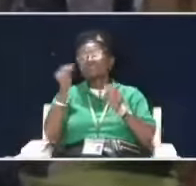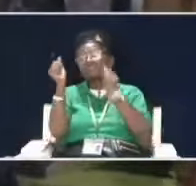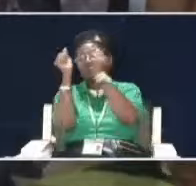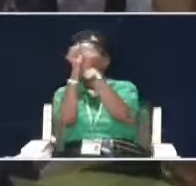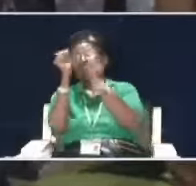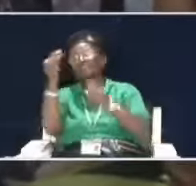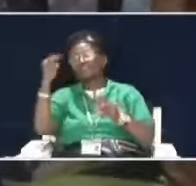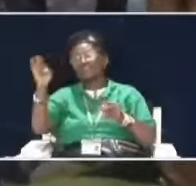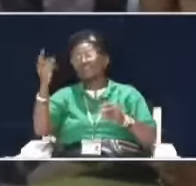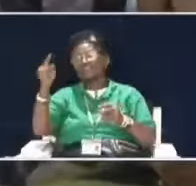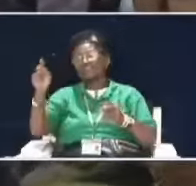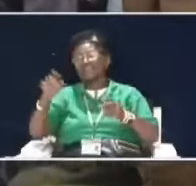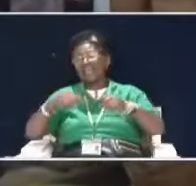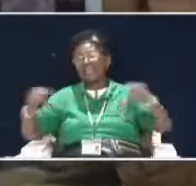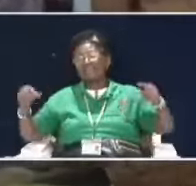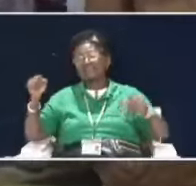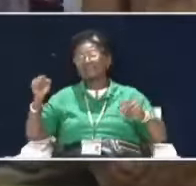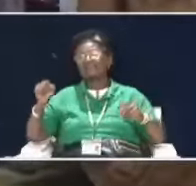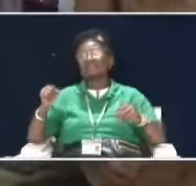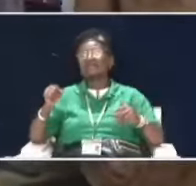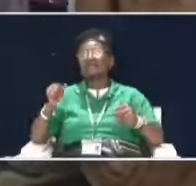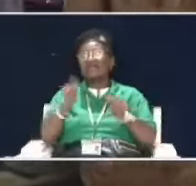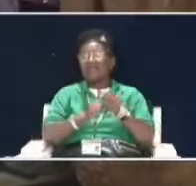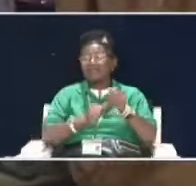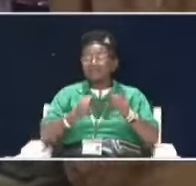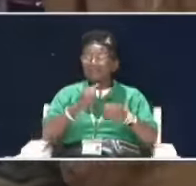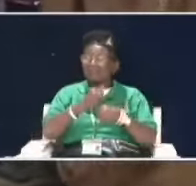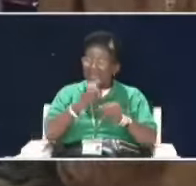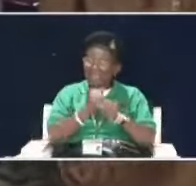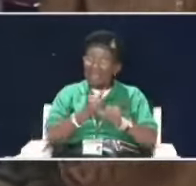enemy. Every activity